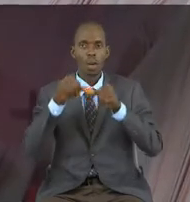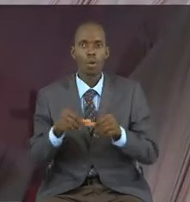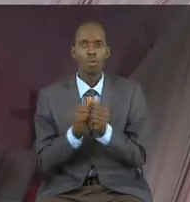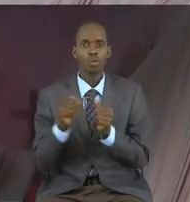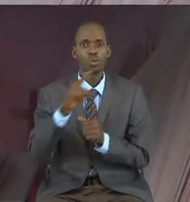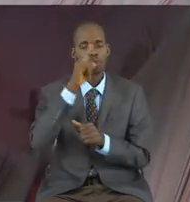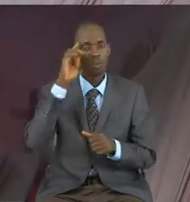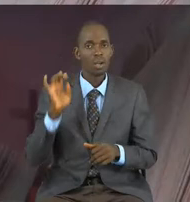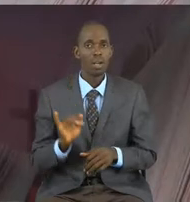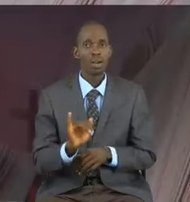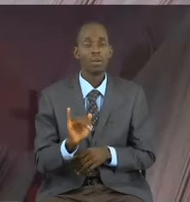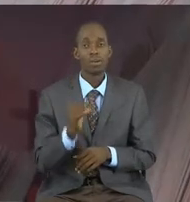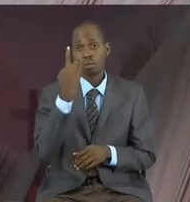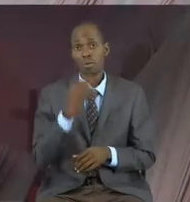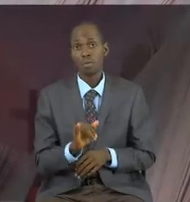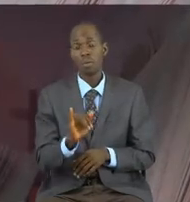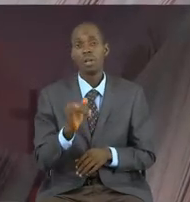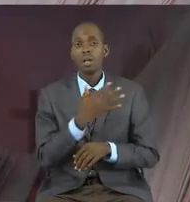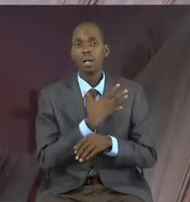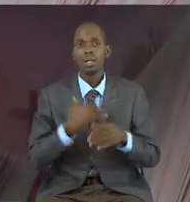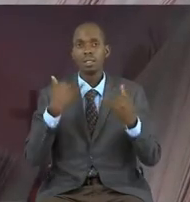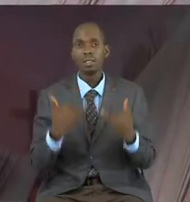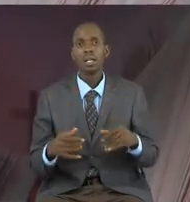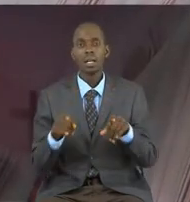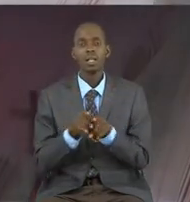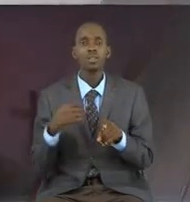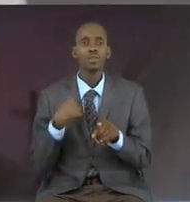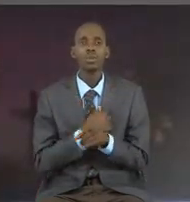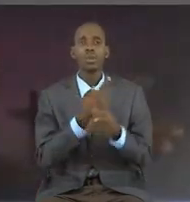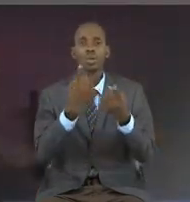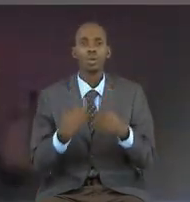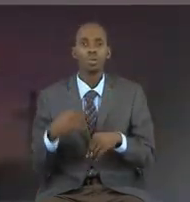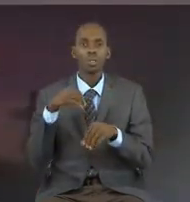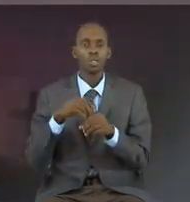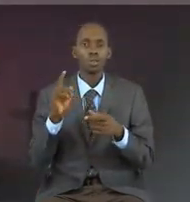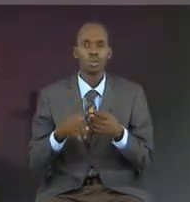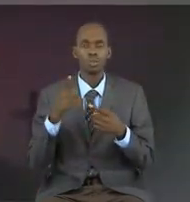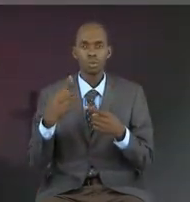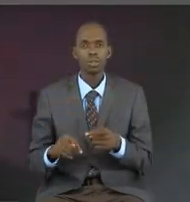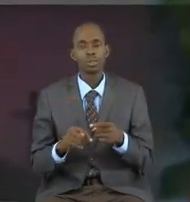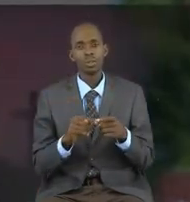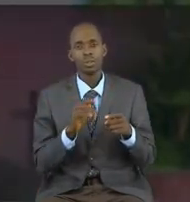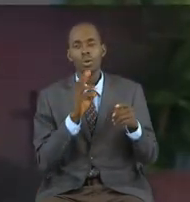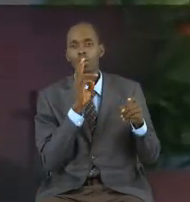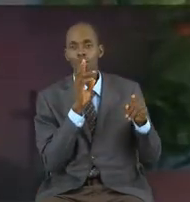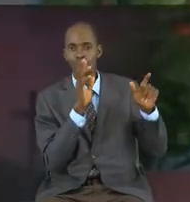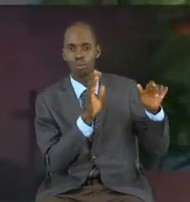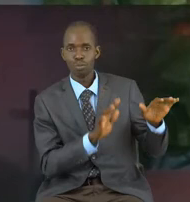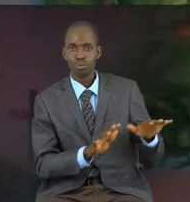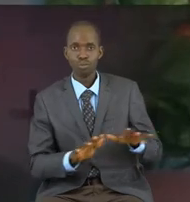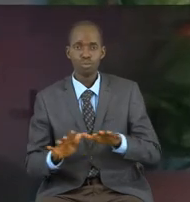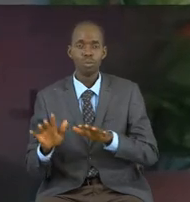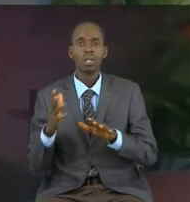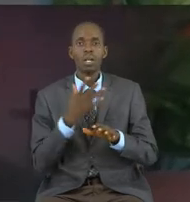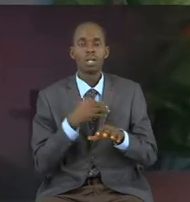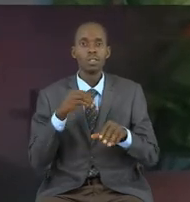we come into the ocean, as we come into the stream, as we come into the river